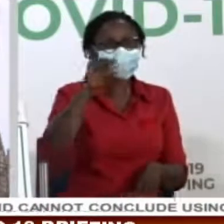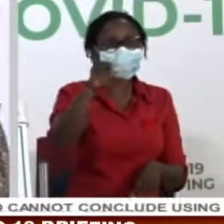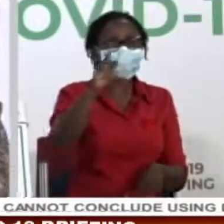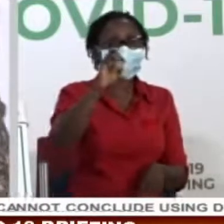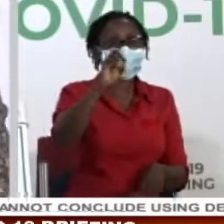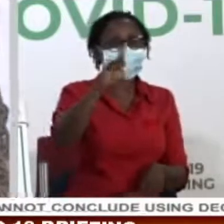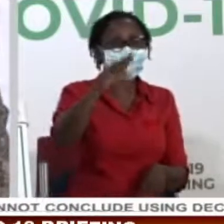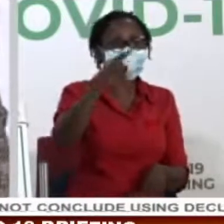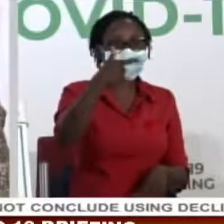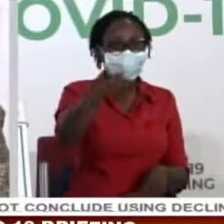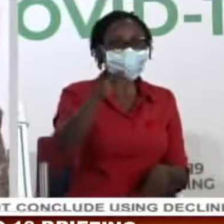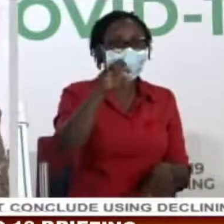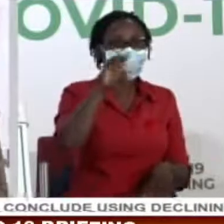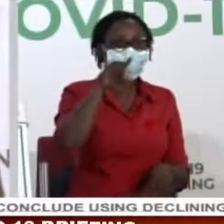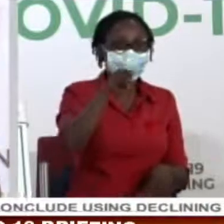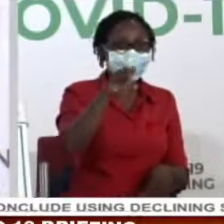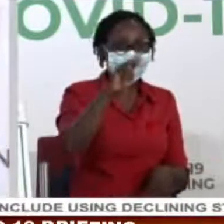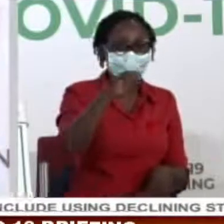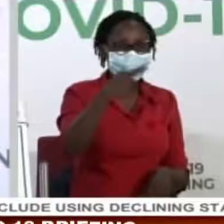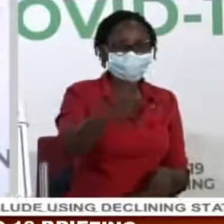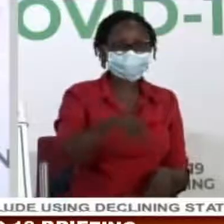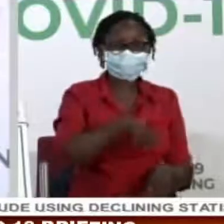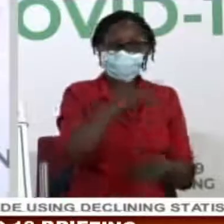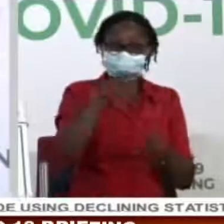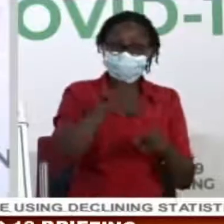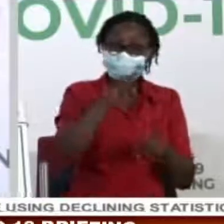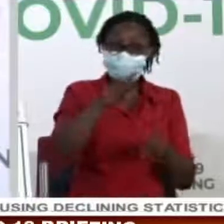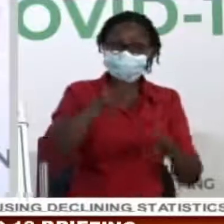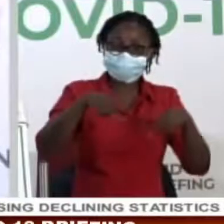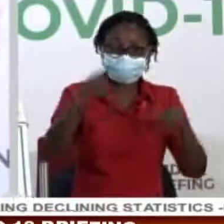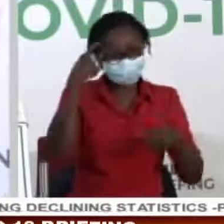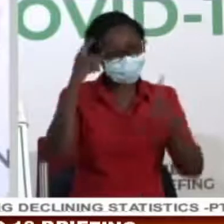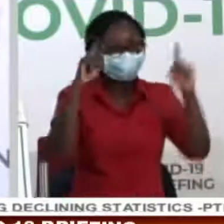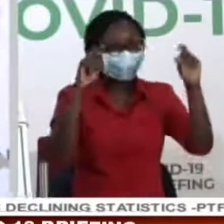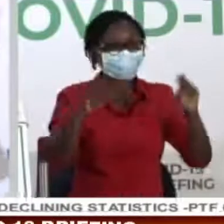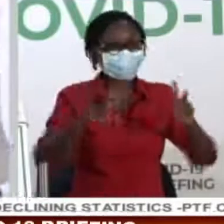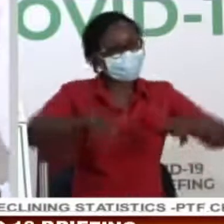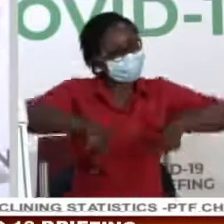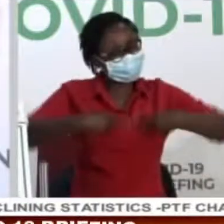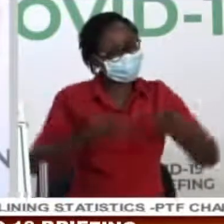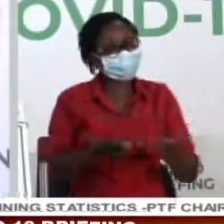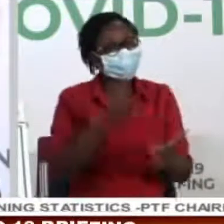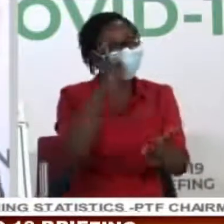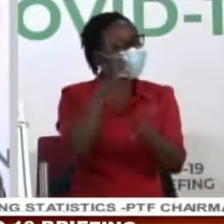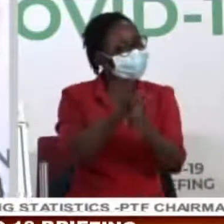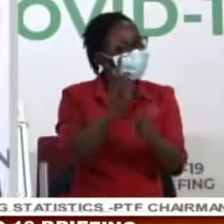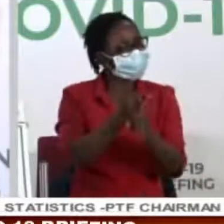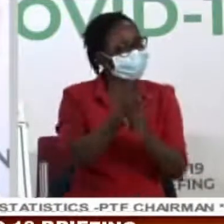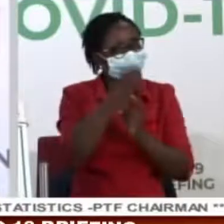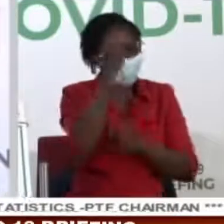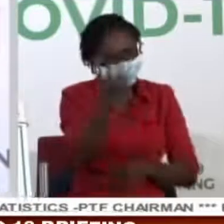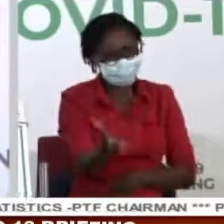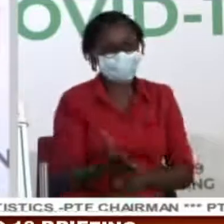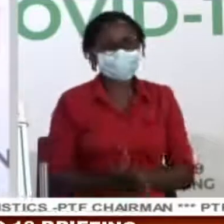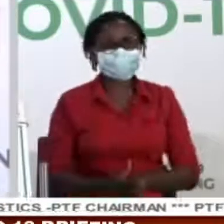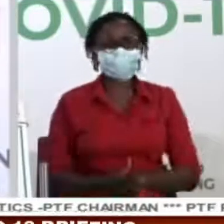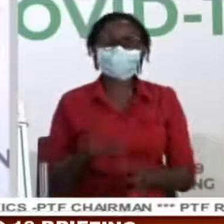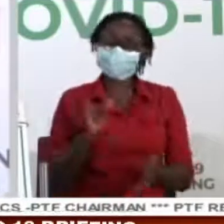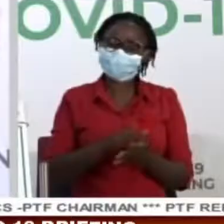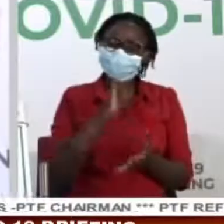When you get tested, please provide accurate information. That is very key. Sometimes we say we do not get our